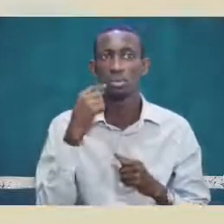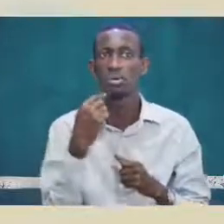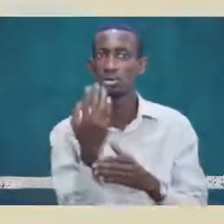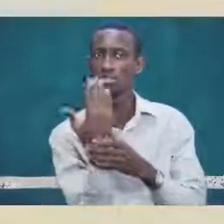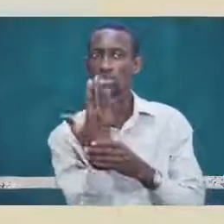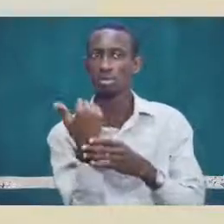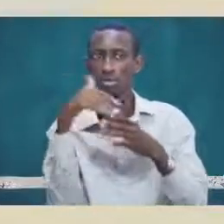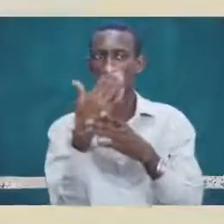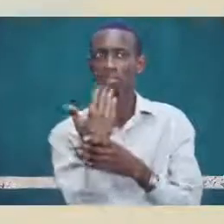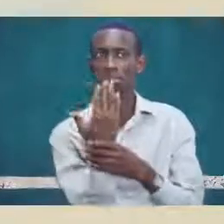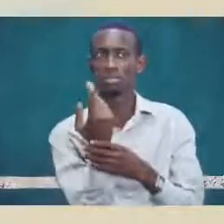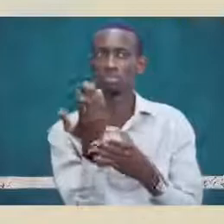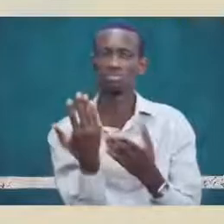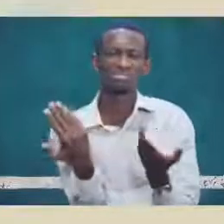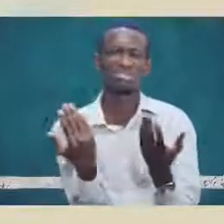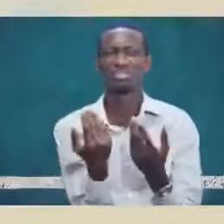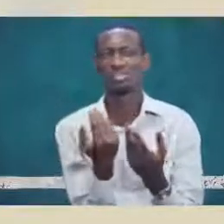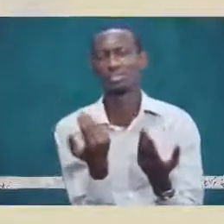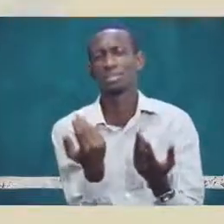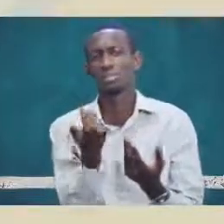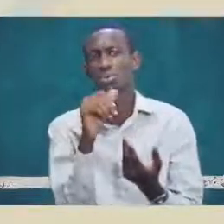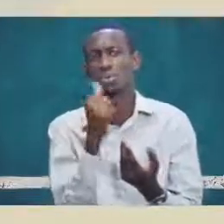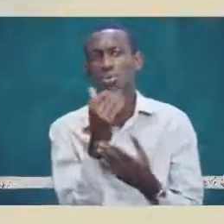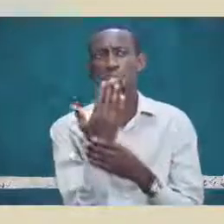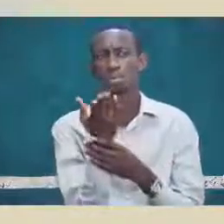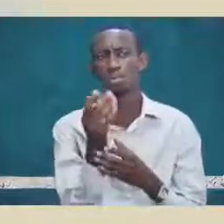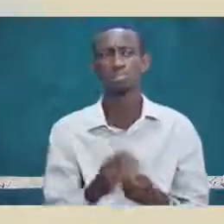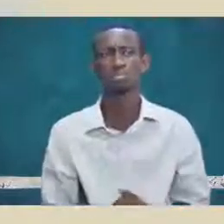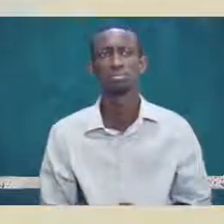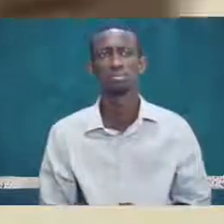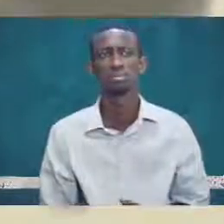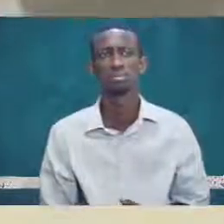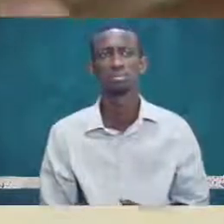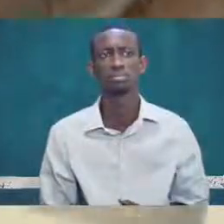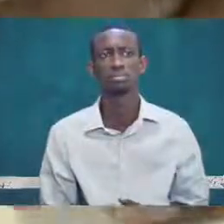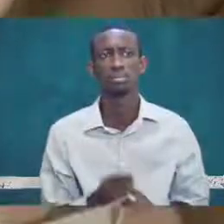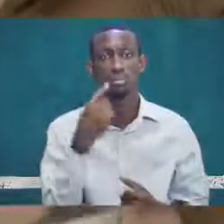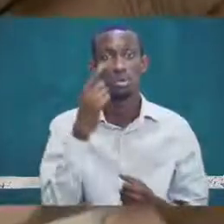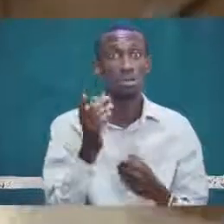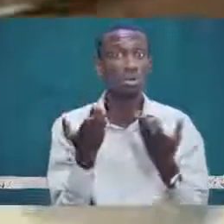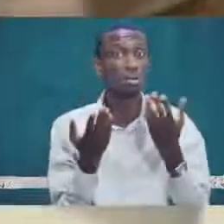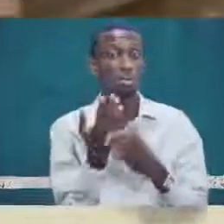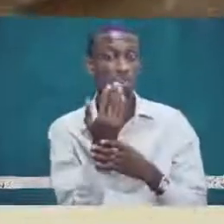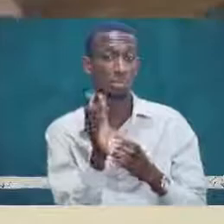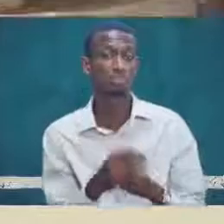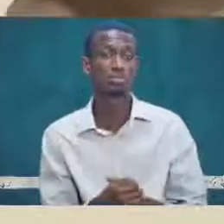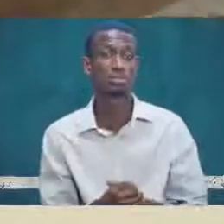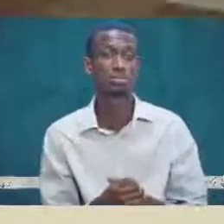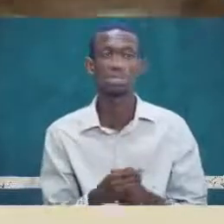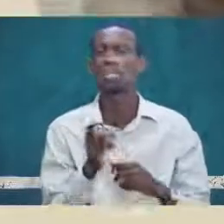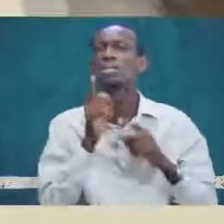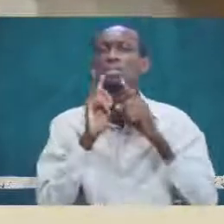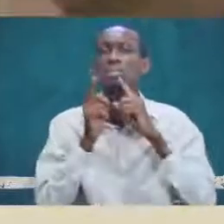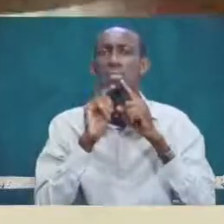you commonly call it a blue litmus paper, but when you look at it, it is purplish blue. There is a purple color